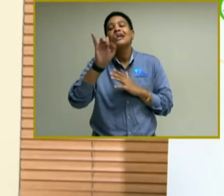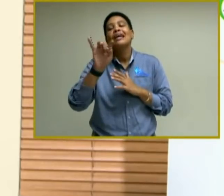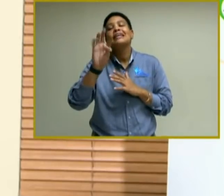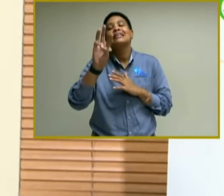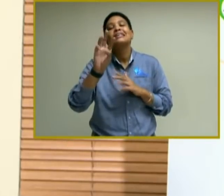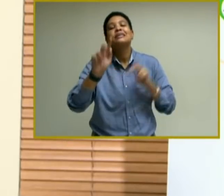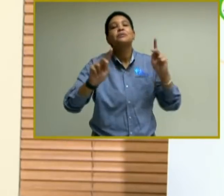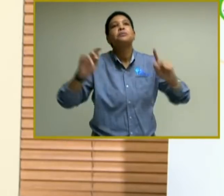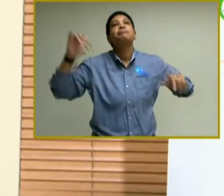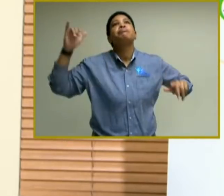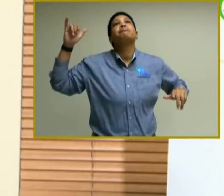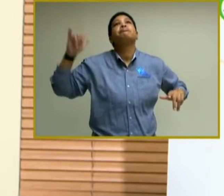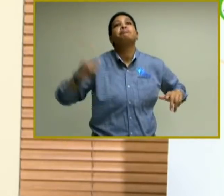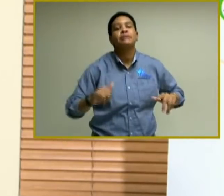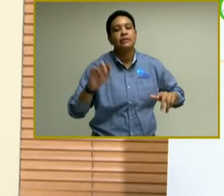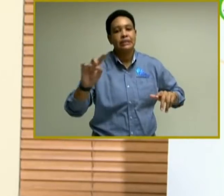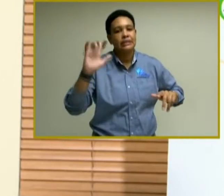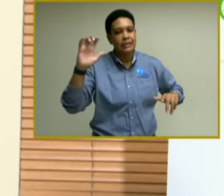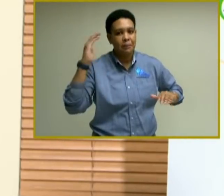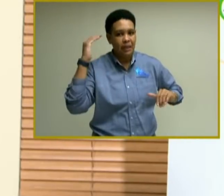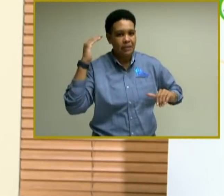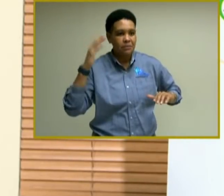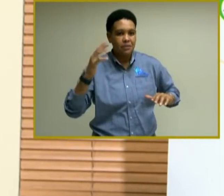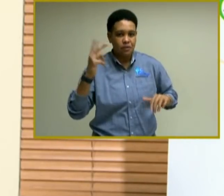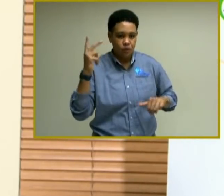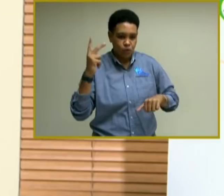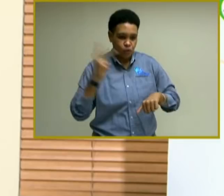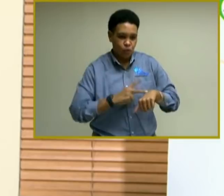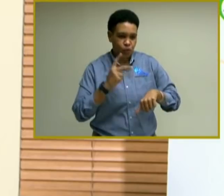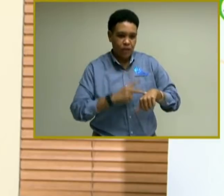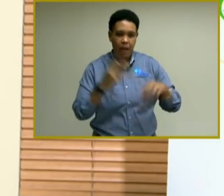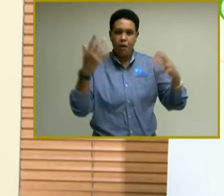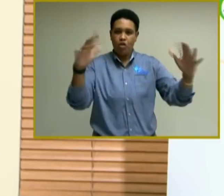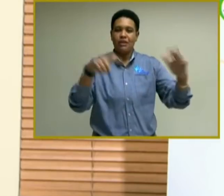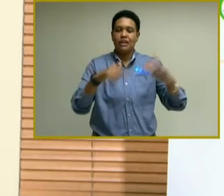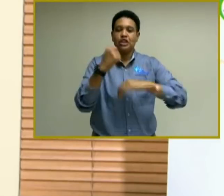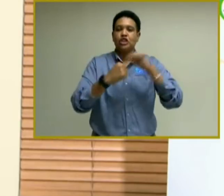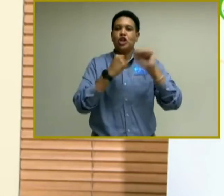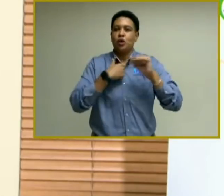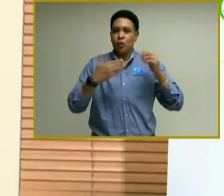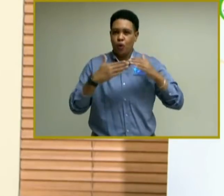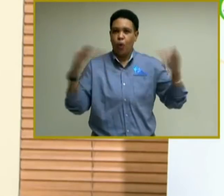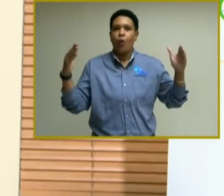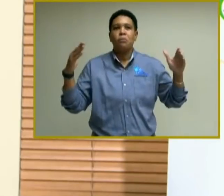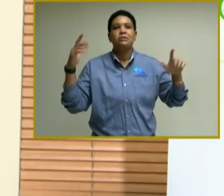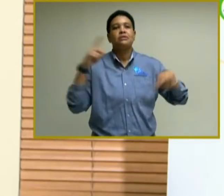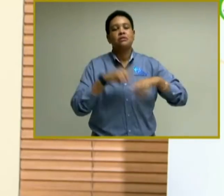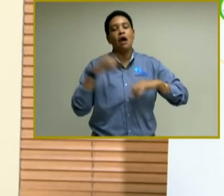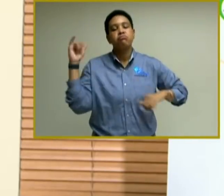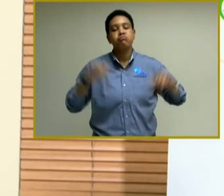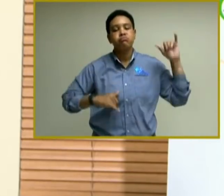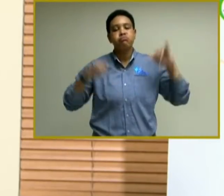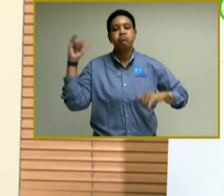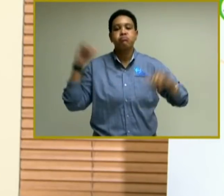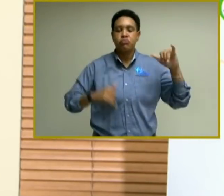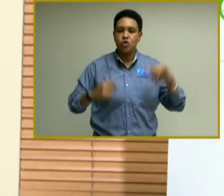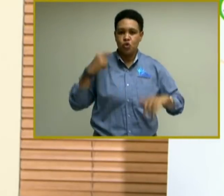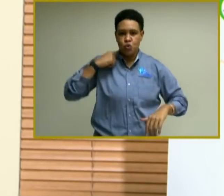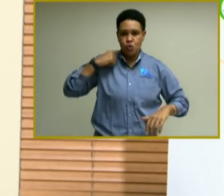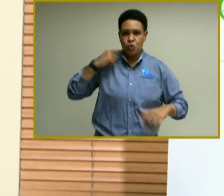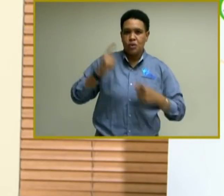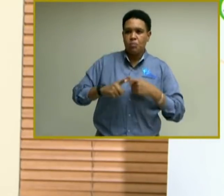43,386 in December. Twice already this year when we reopen our borders in June, and then again